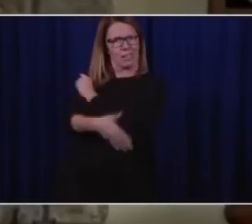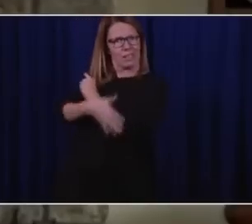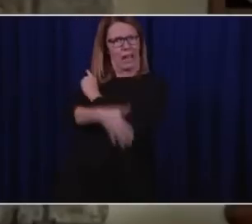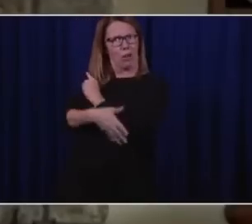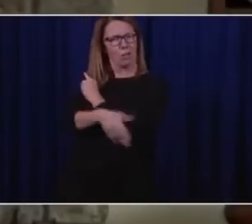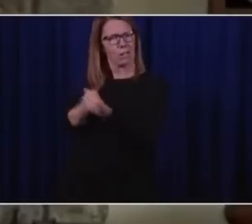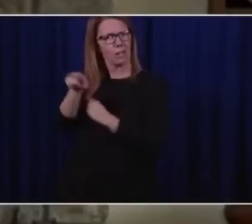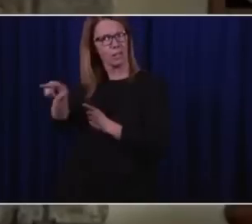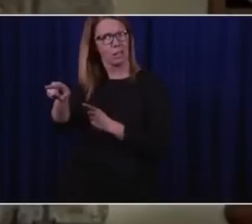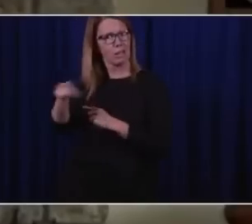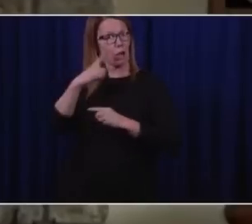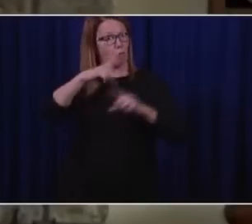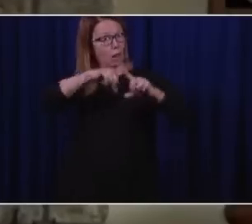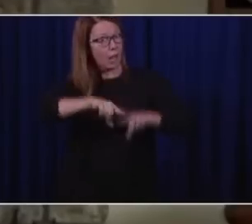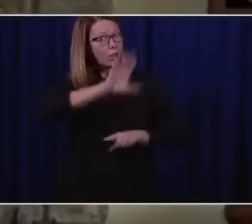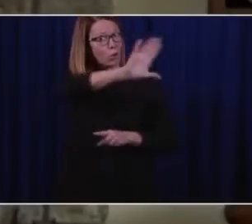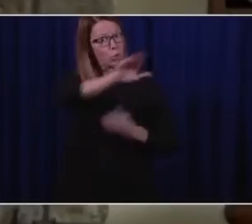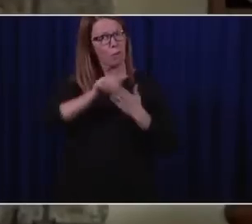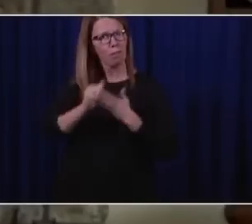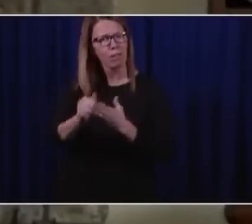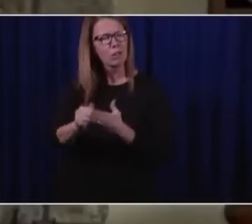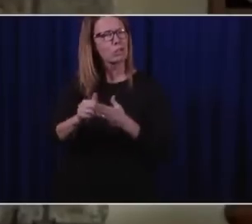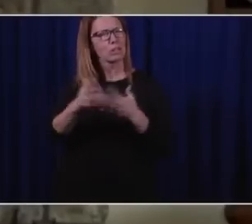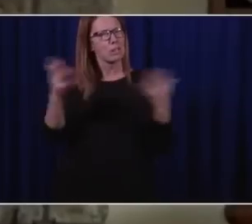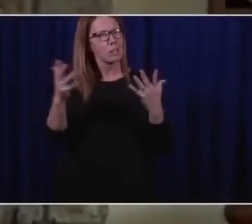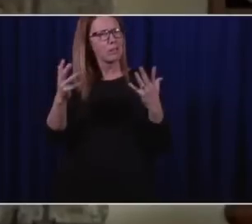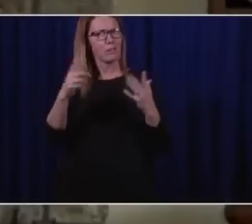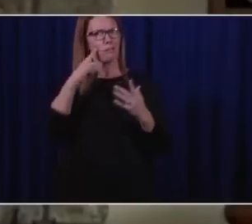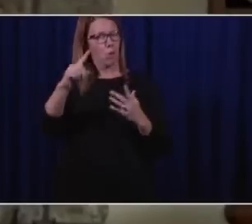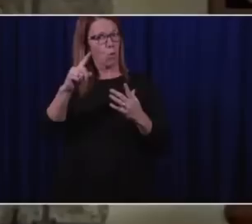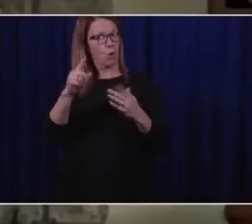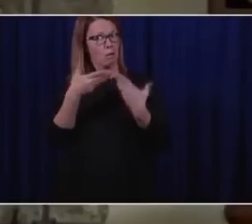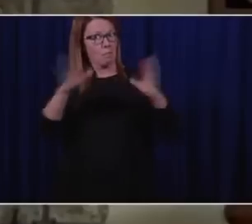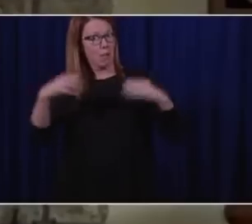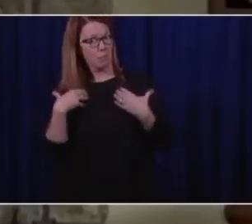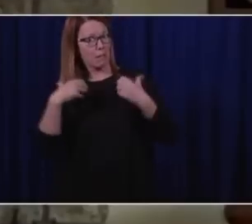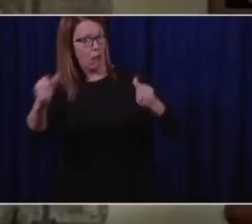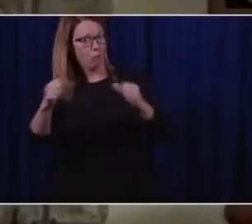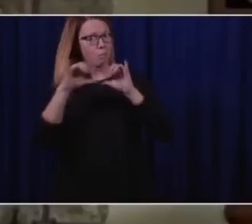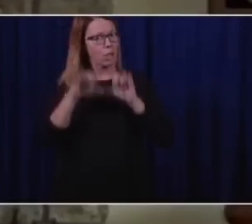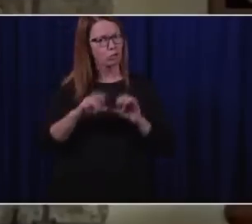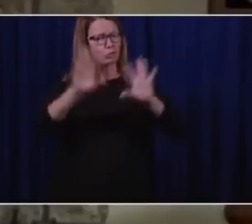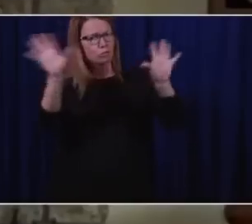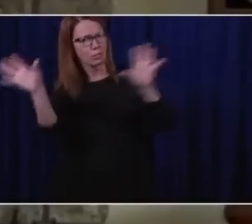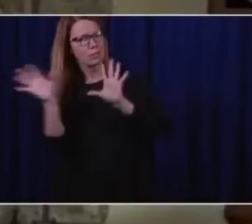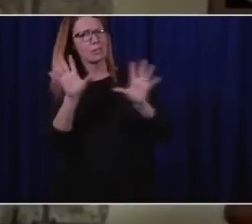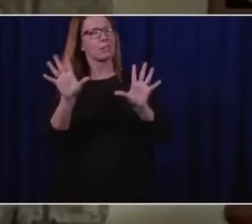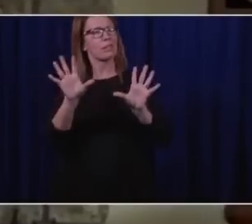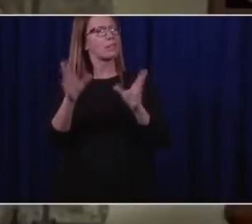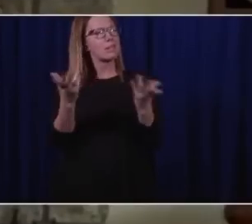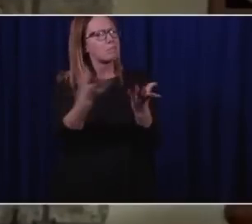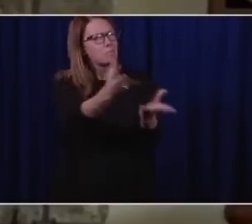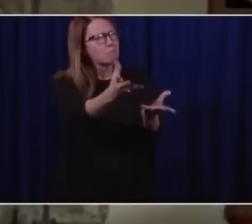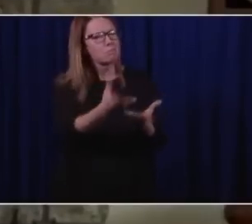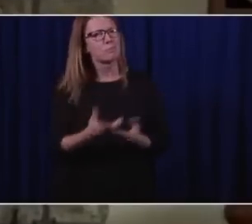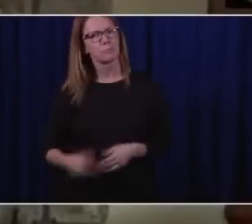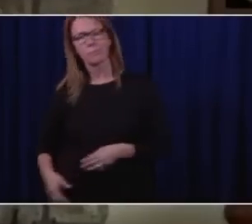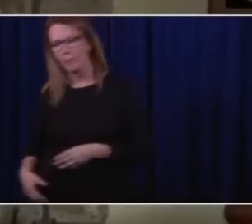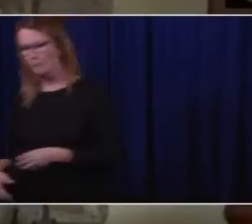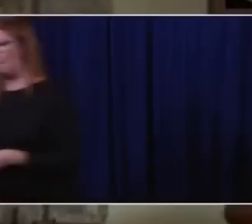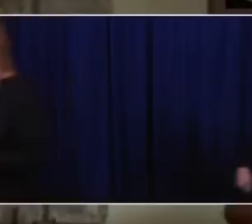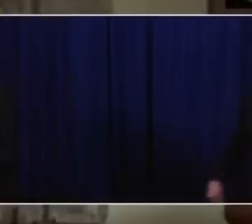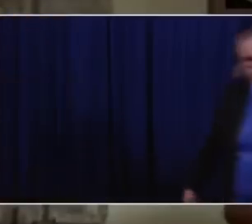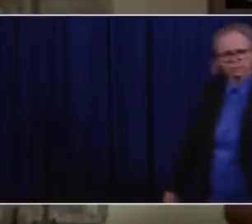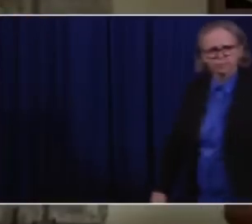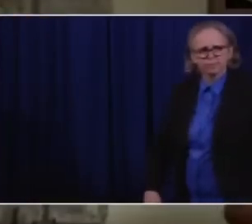at this point are reliant on your leadership to enact public health measures other local leaders view as necessary? Yep. Well, first of